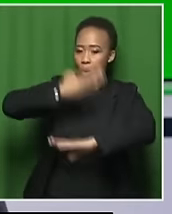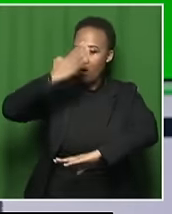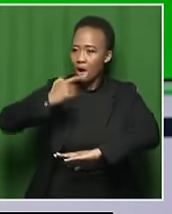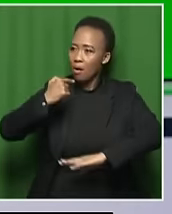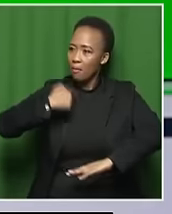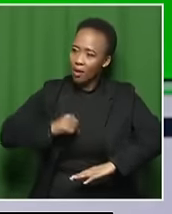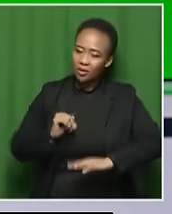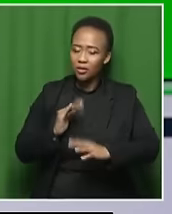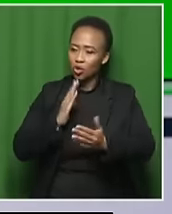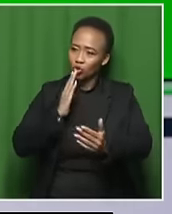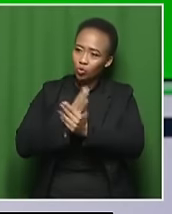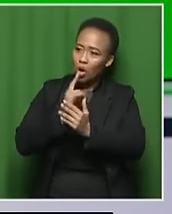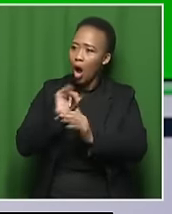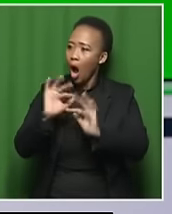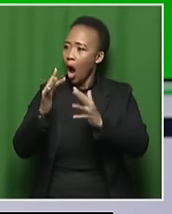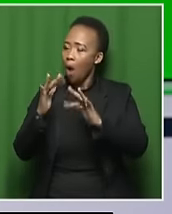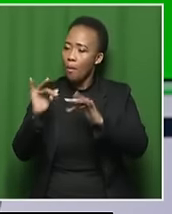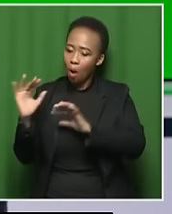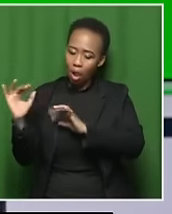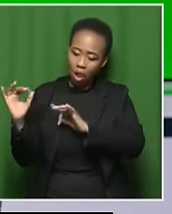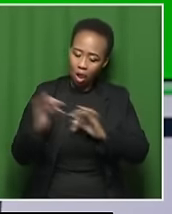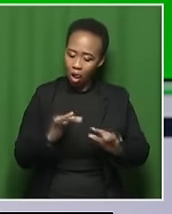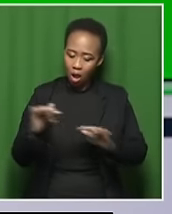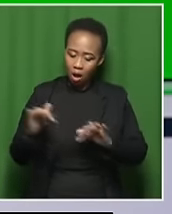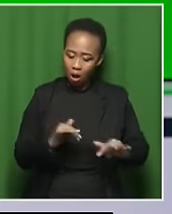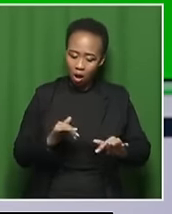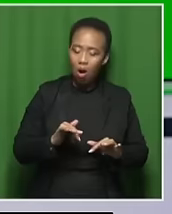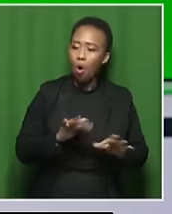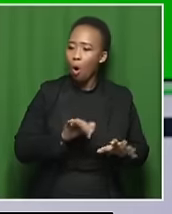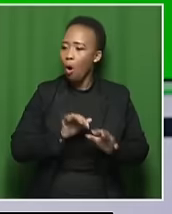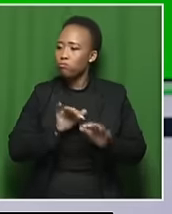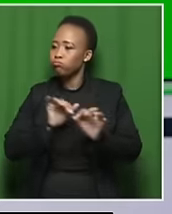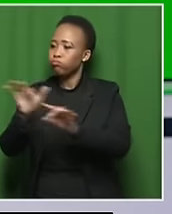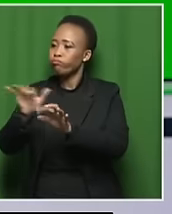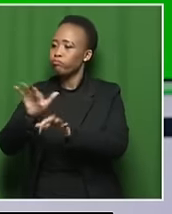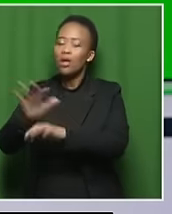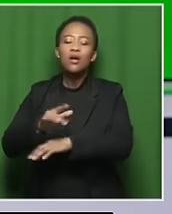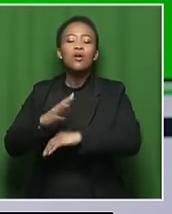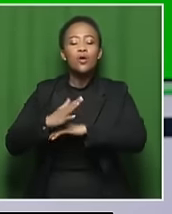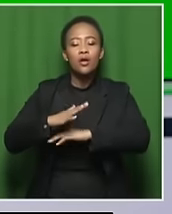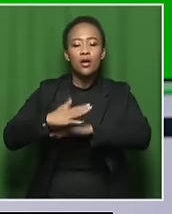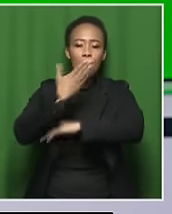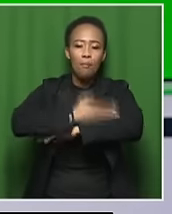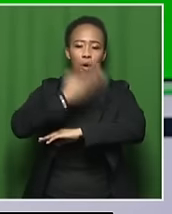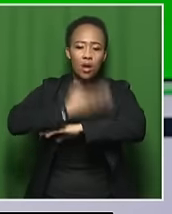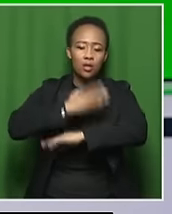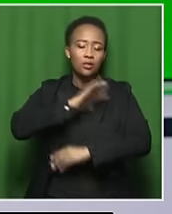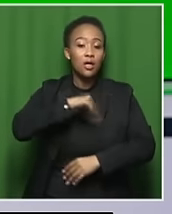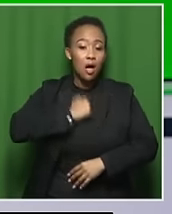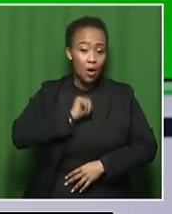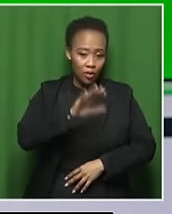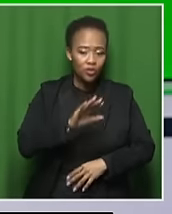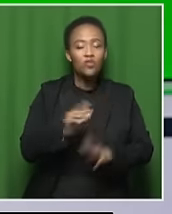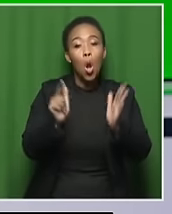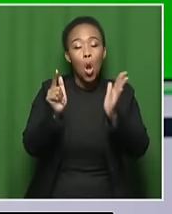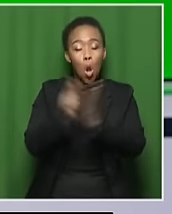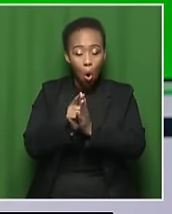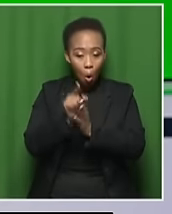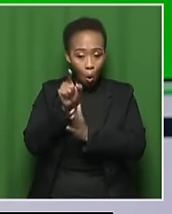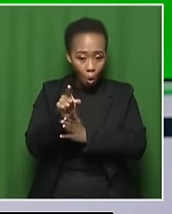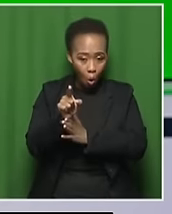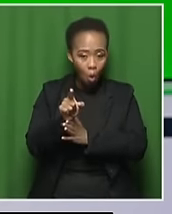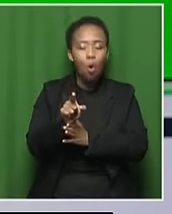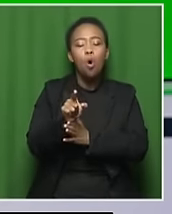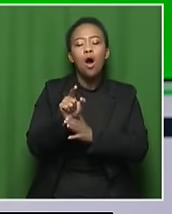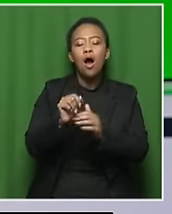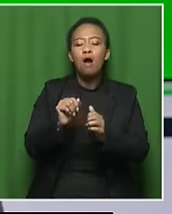people come and go through our borders. And on the other side are people who act like quasi-law enforcement agencies, raiding businesses, etc.